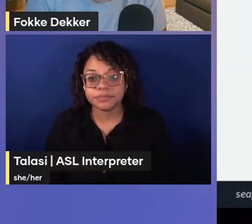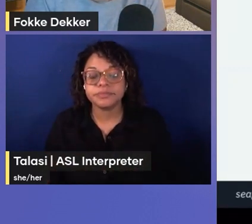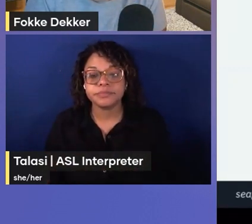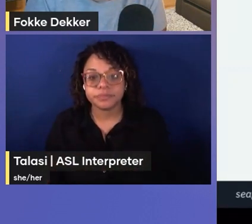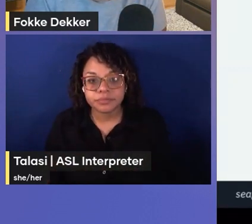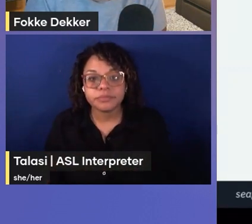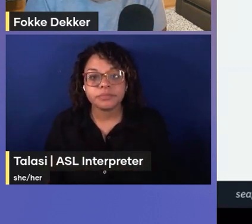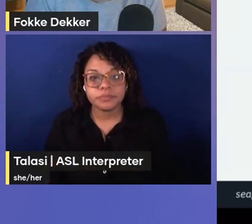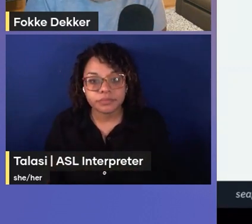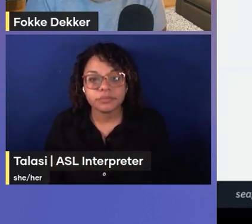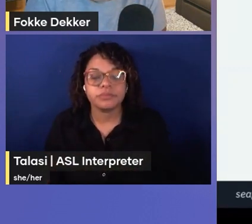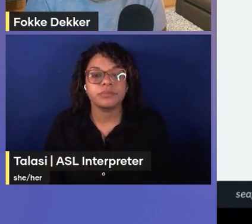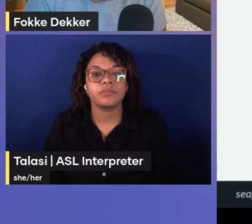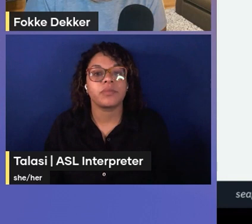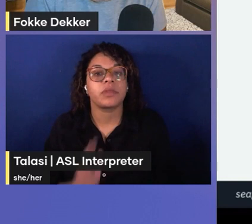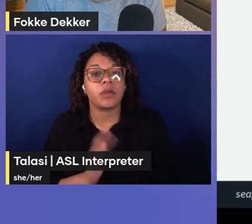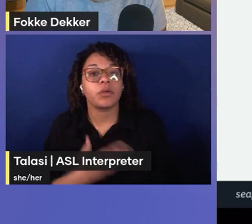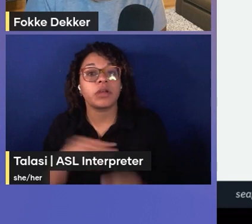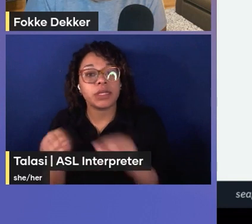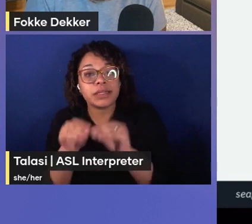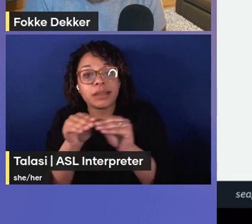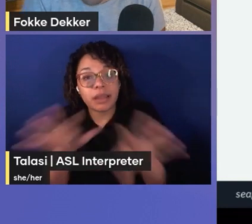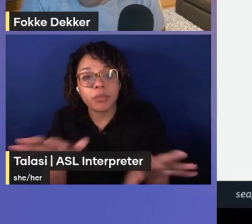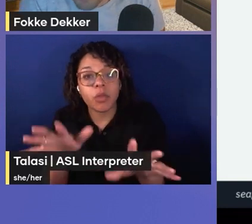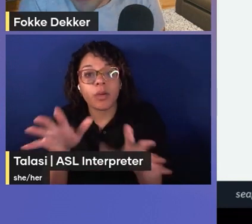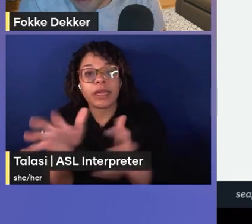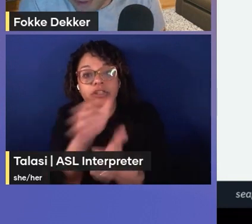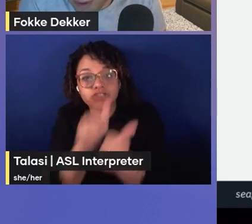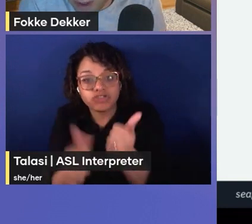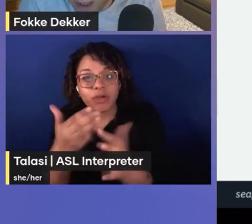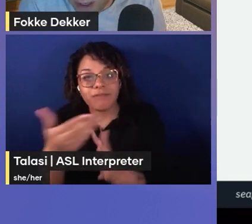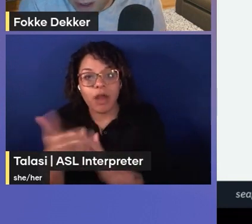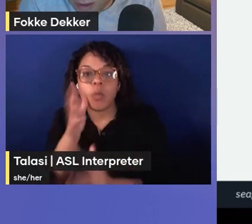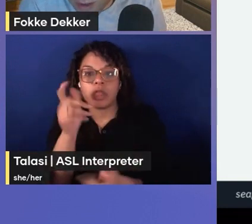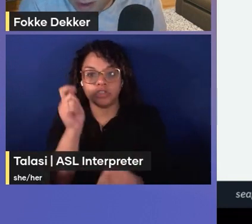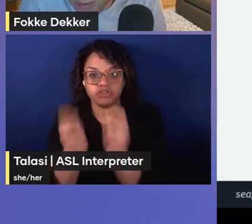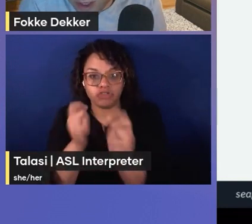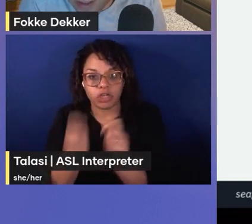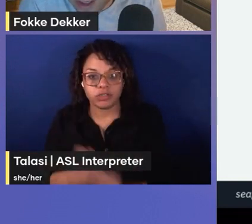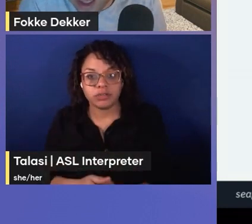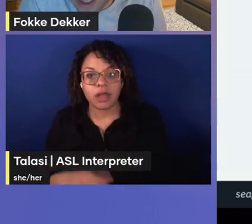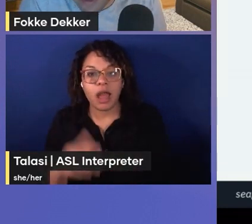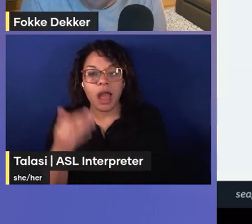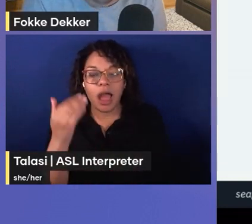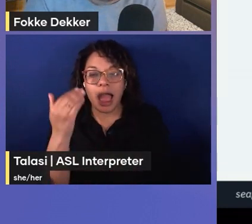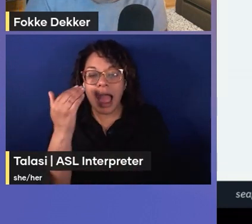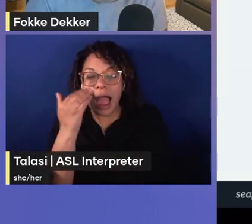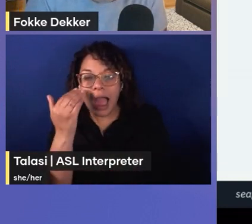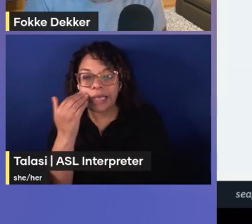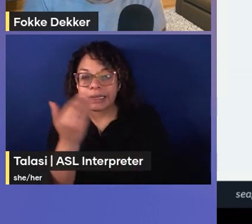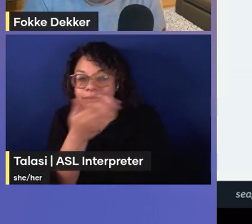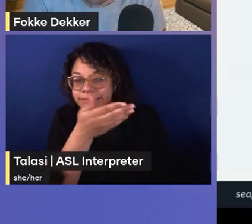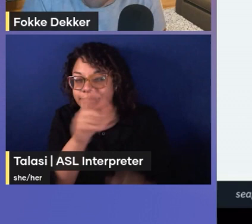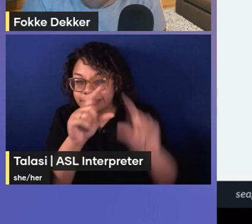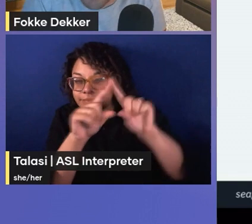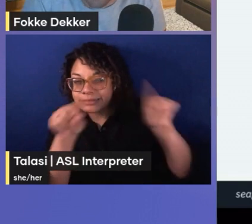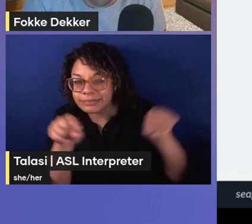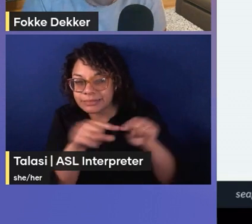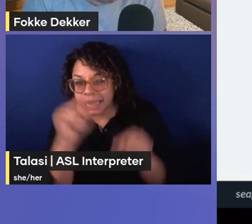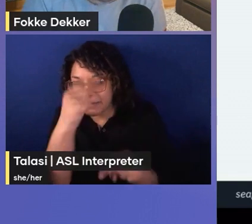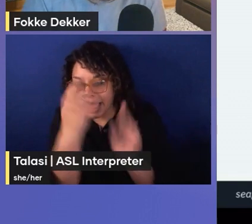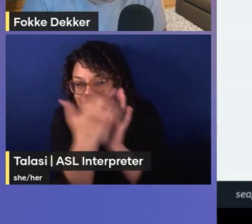And then we're going to adjust our deploy and destroy files. And I hope this is readable on the right side here. I know it's quite a